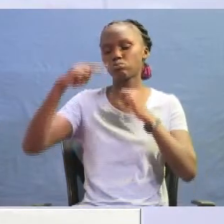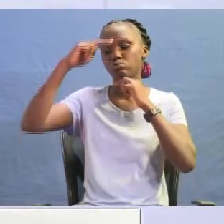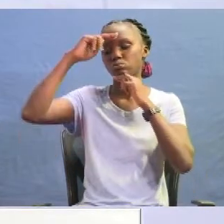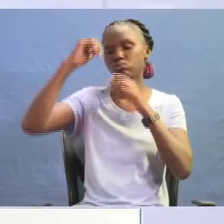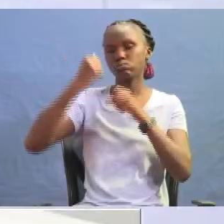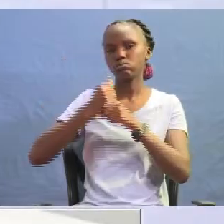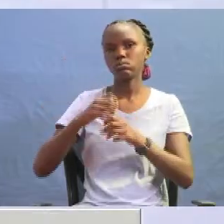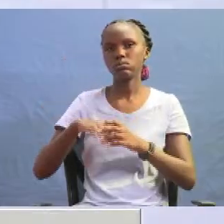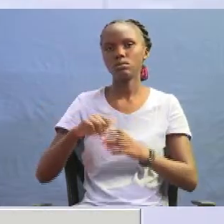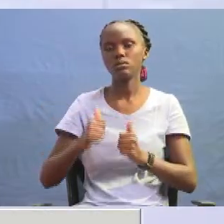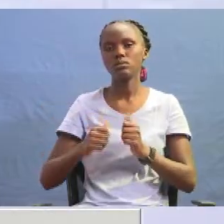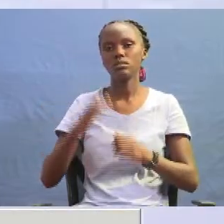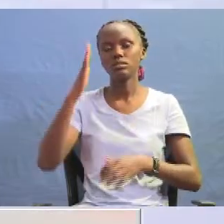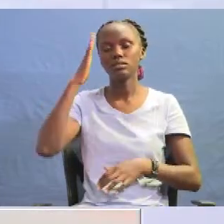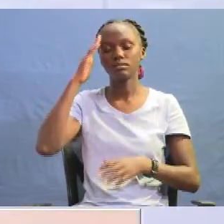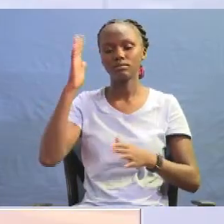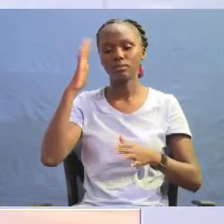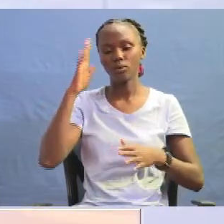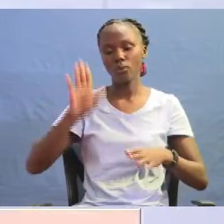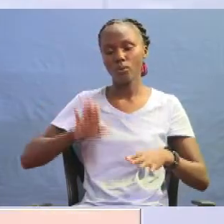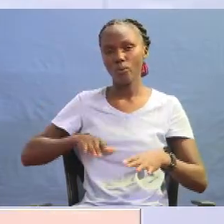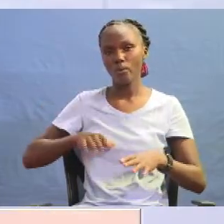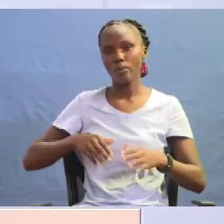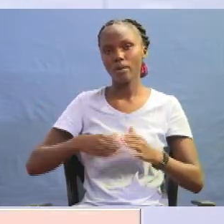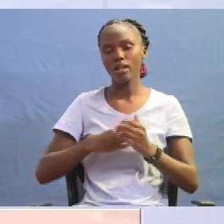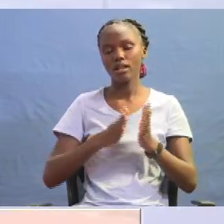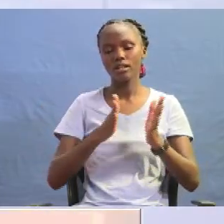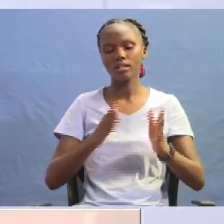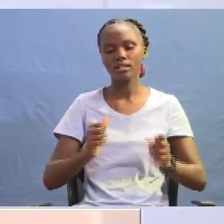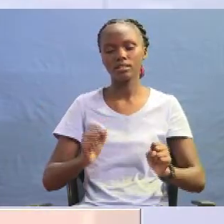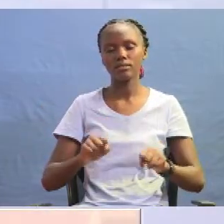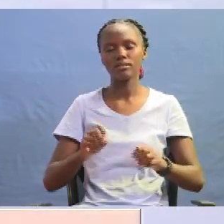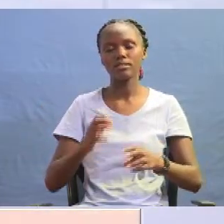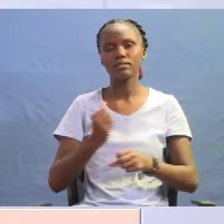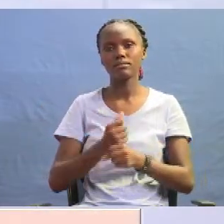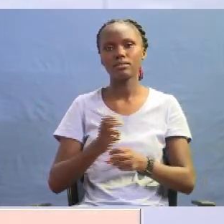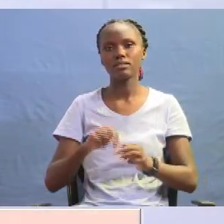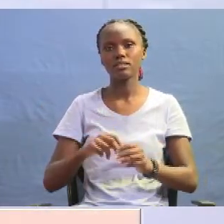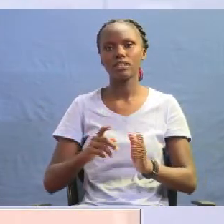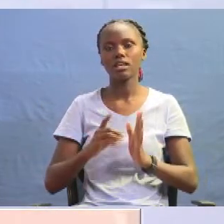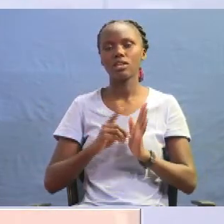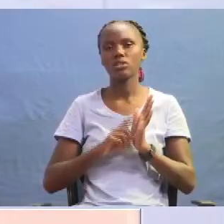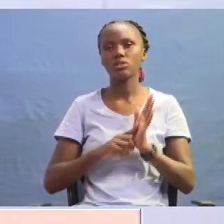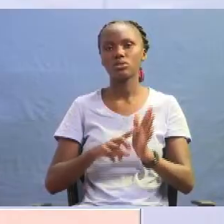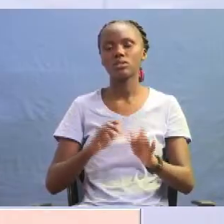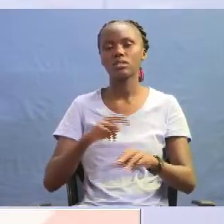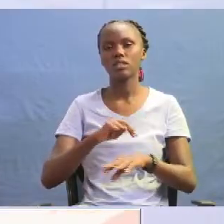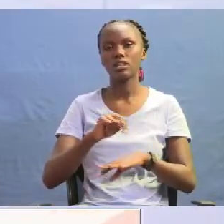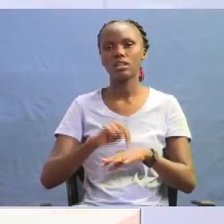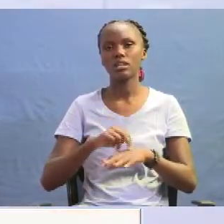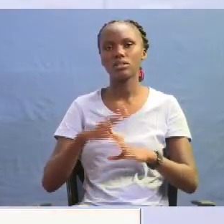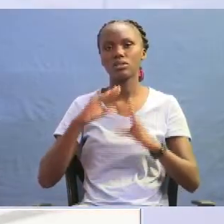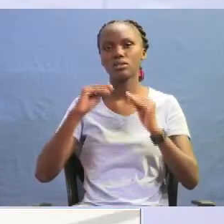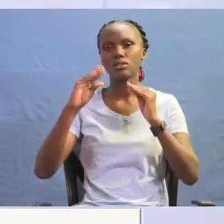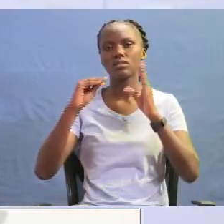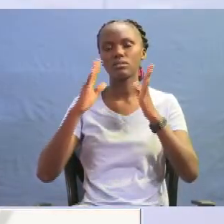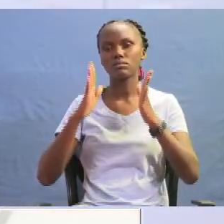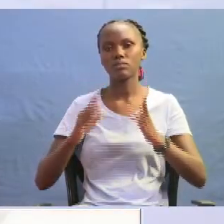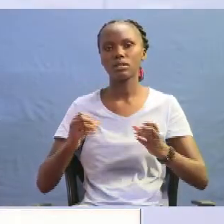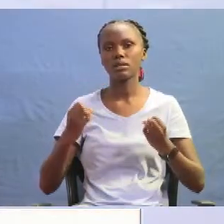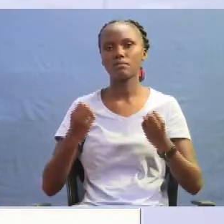afternoon as top women leaders took issues with the recent remark made by the National Assembly Speaker